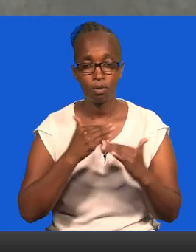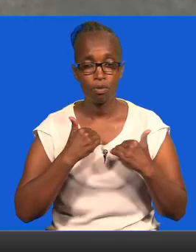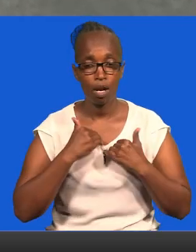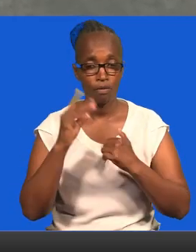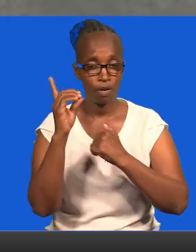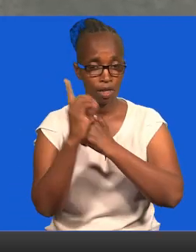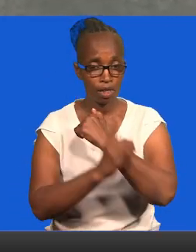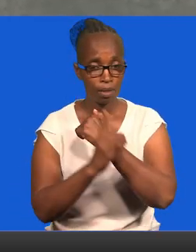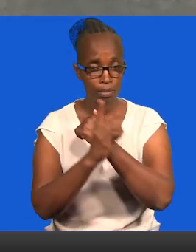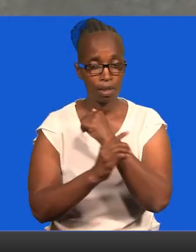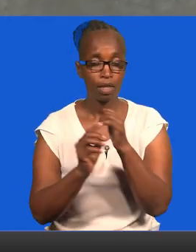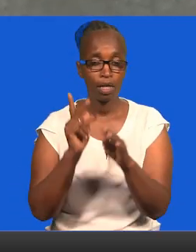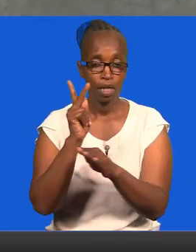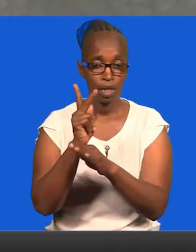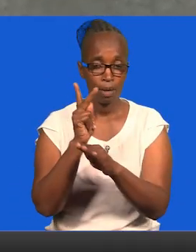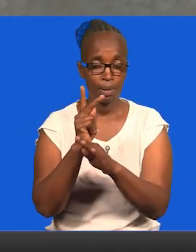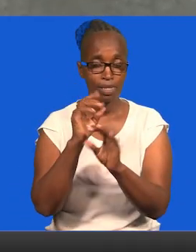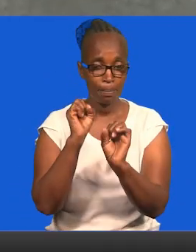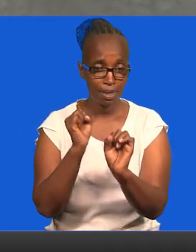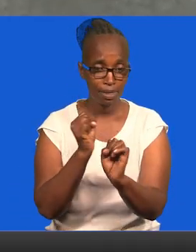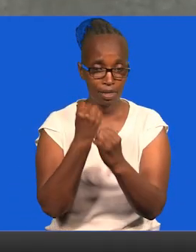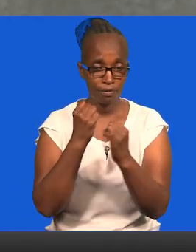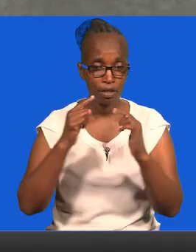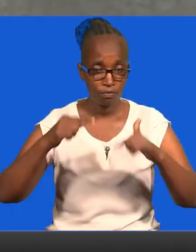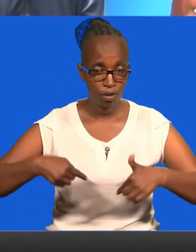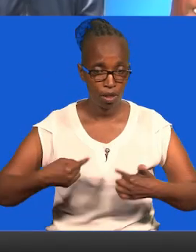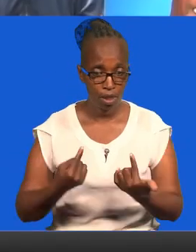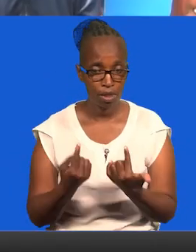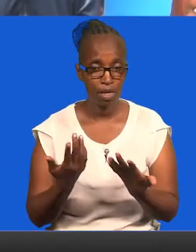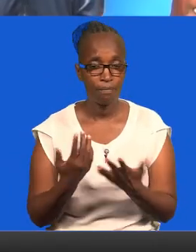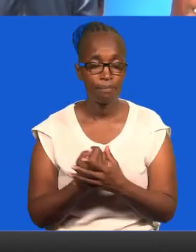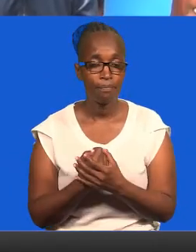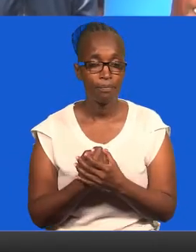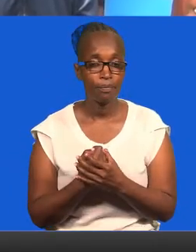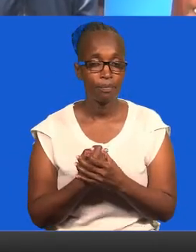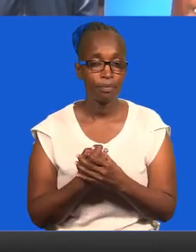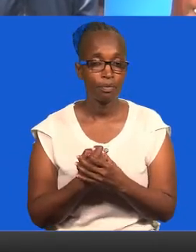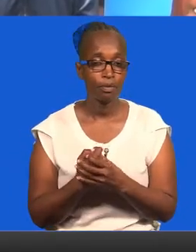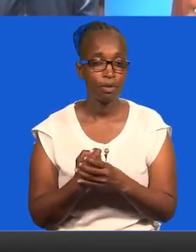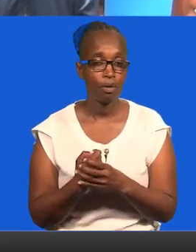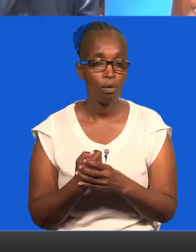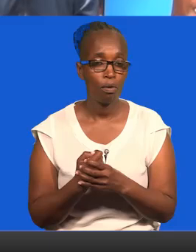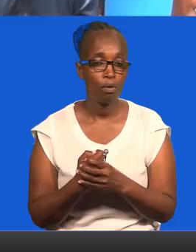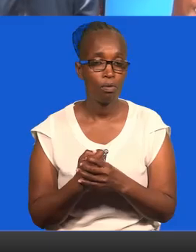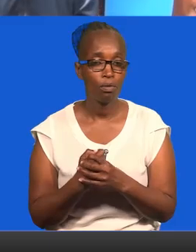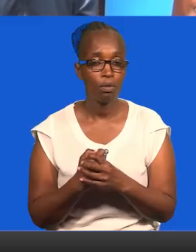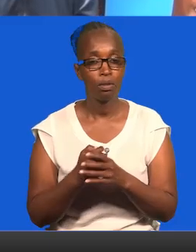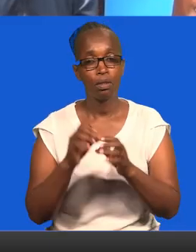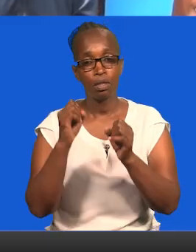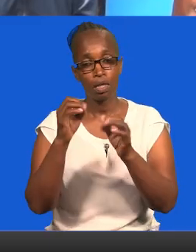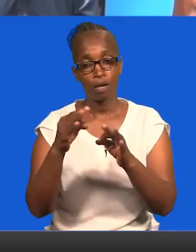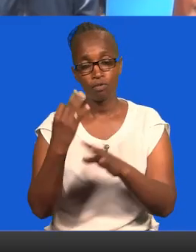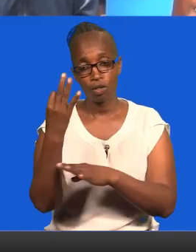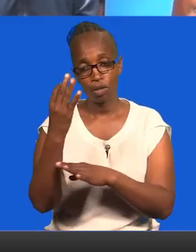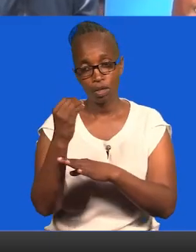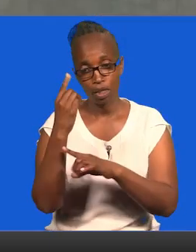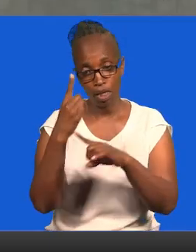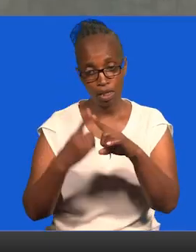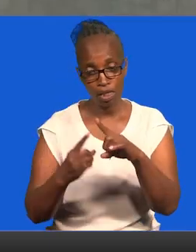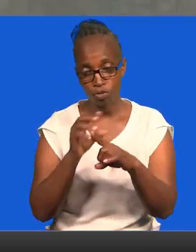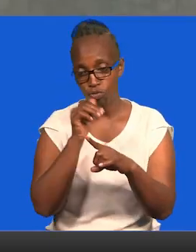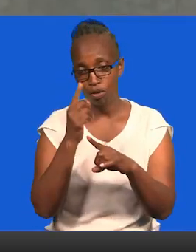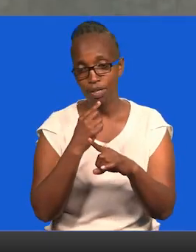discipline, cheze mpira na bidii, na ujiwekee akiba. Mpira wetu siku hizi hapa ni mdogo kidogo. Ukifika mpira